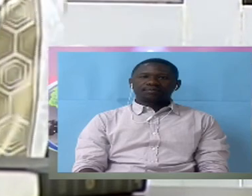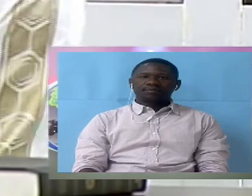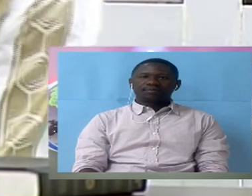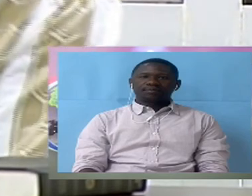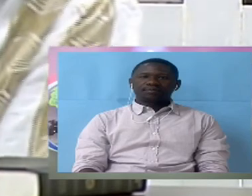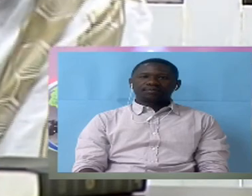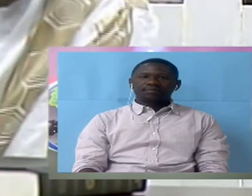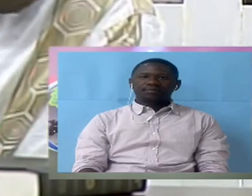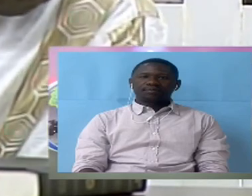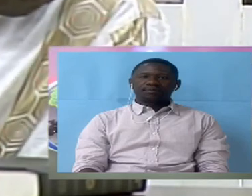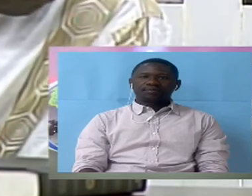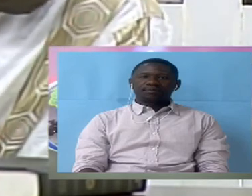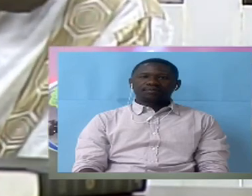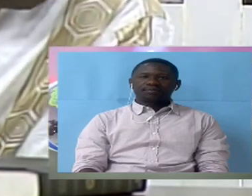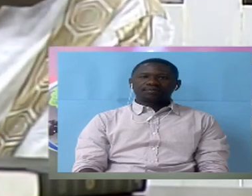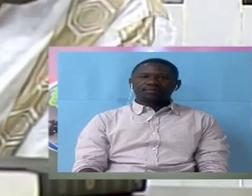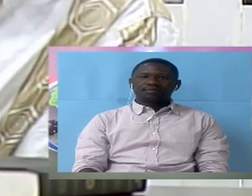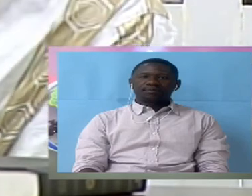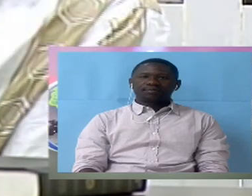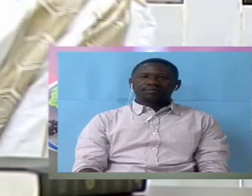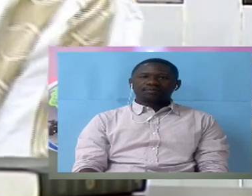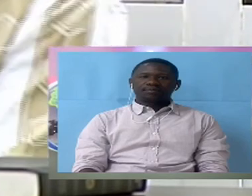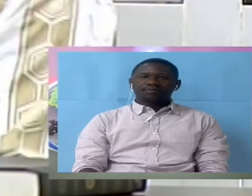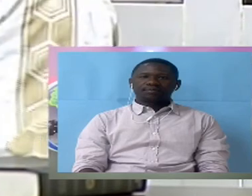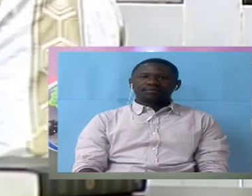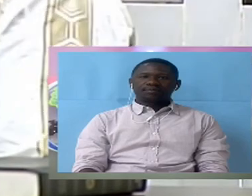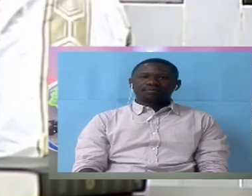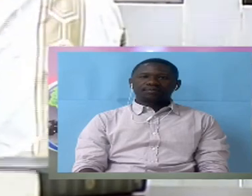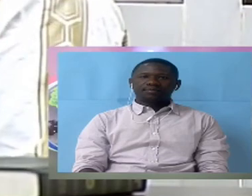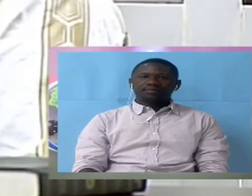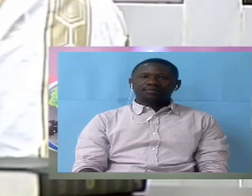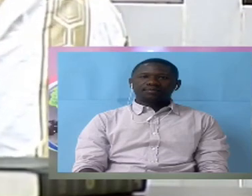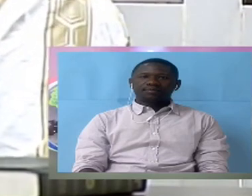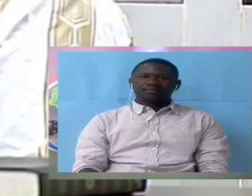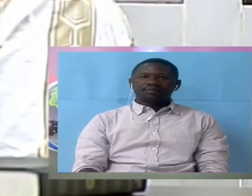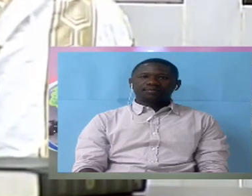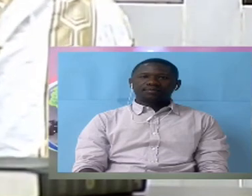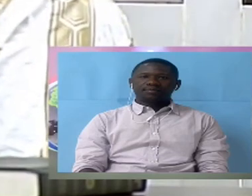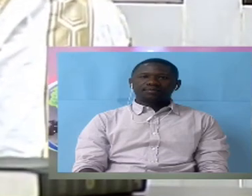1958. Jamono ji nak ma ngi nek a Cape Point.